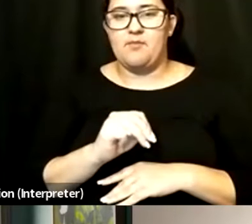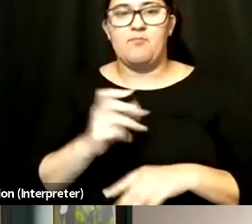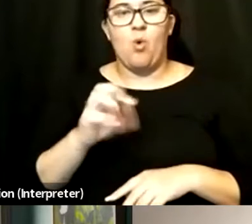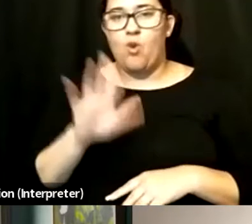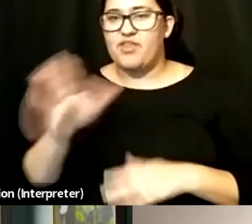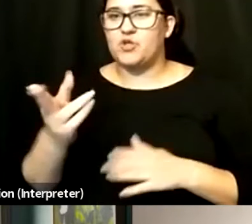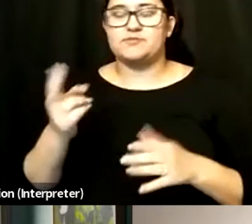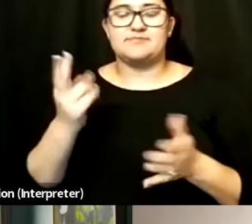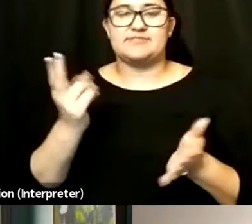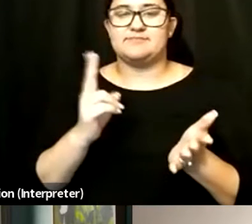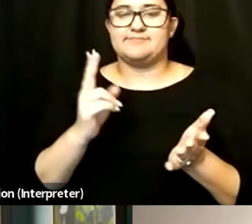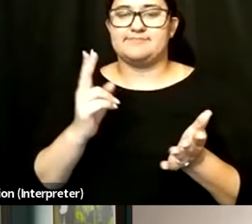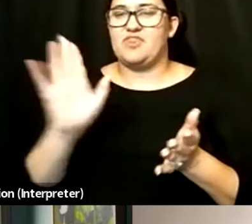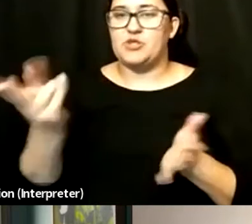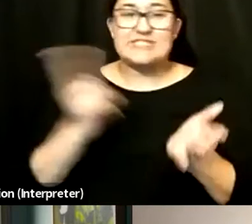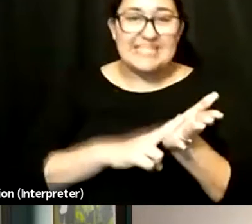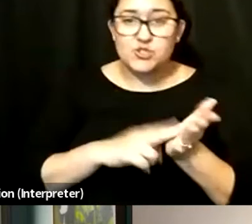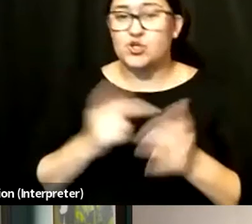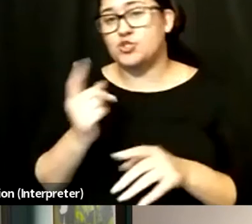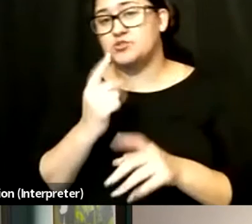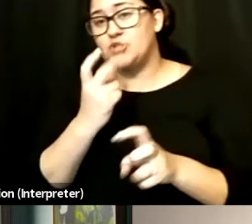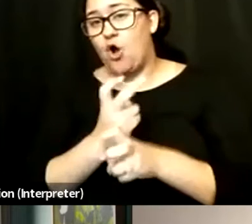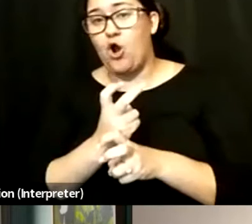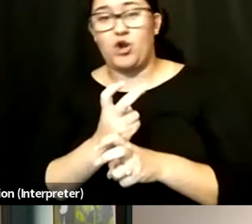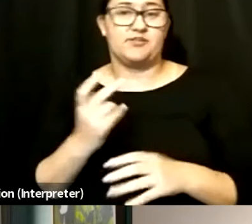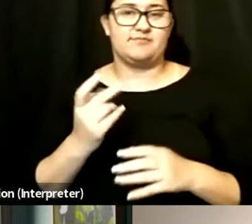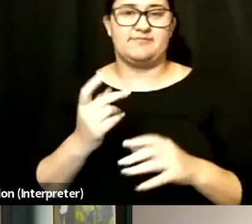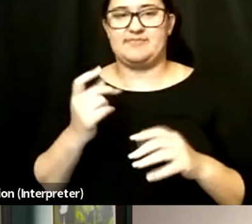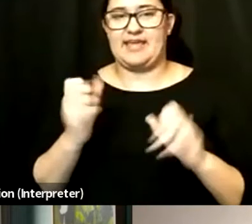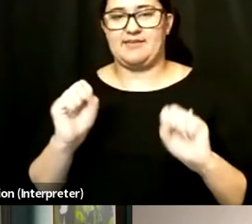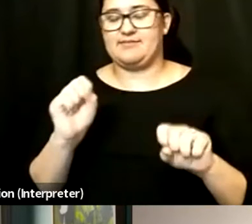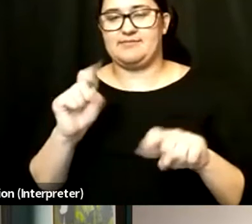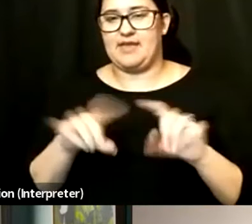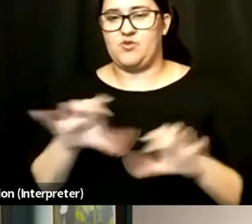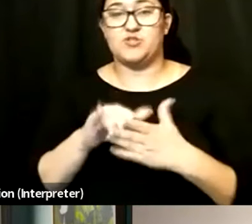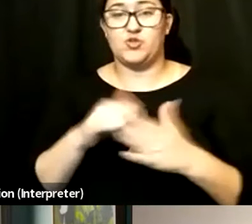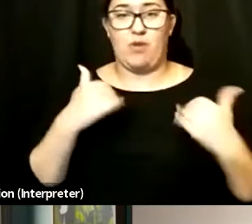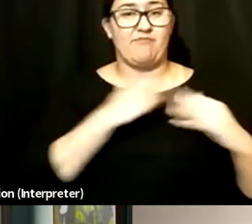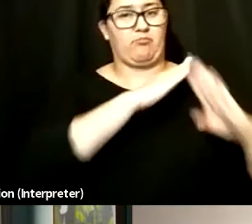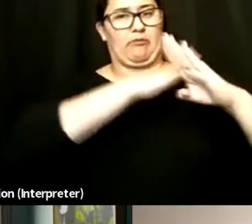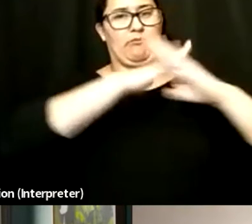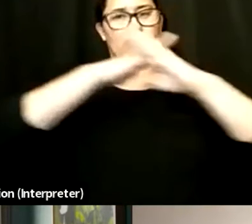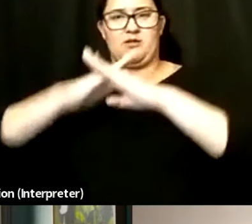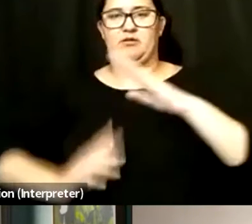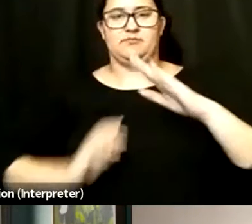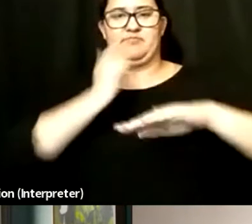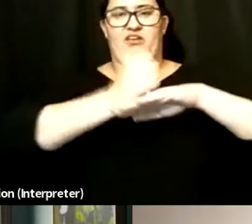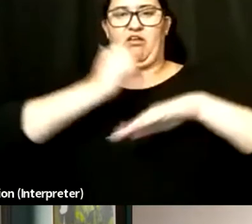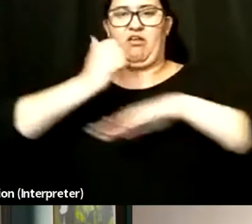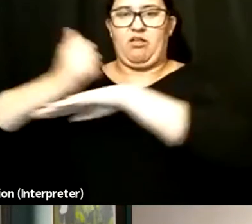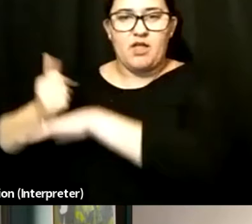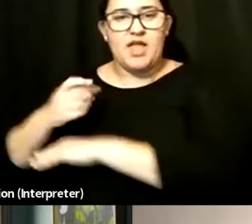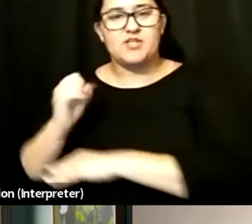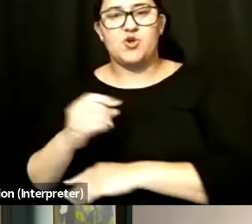difficult for people with certain dexterity disabilities. There's all kinds of barriers. And so when you decide that this is just a daily decision I'm